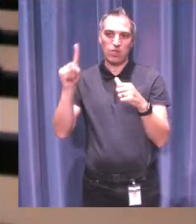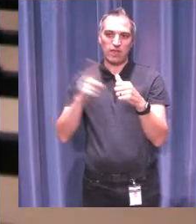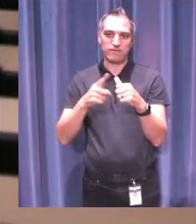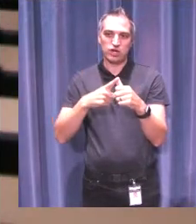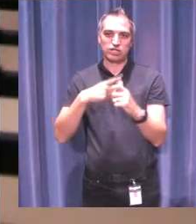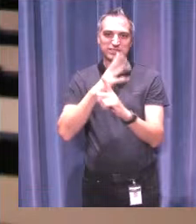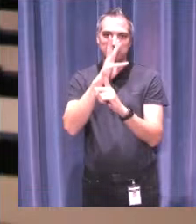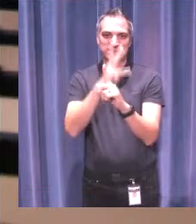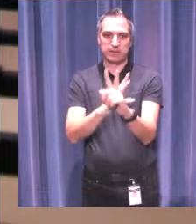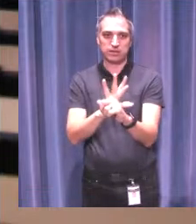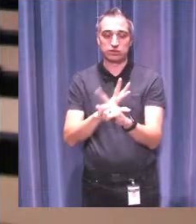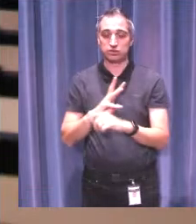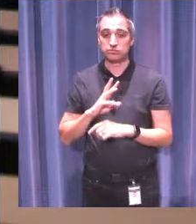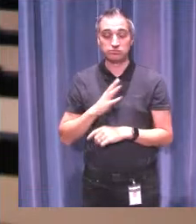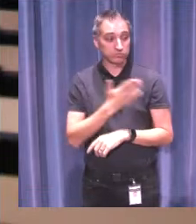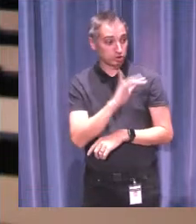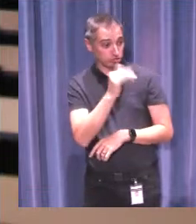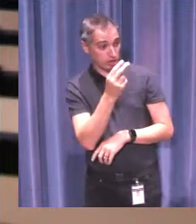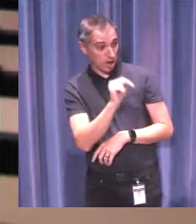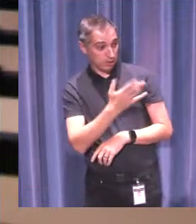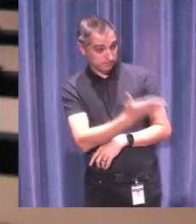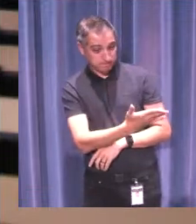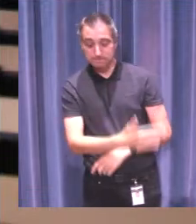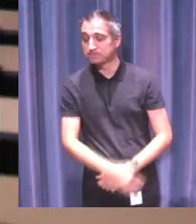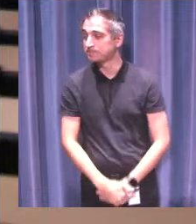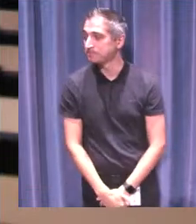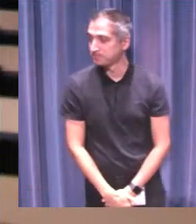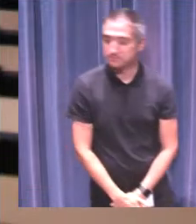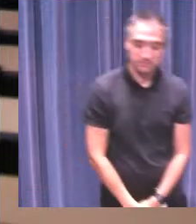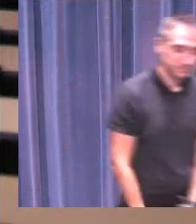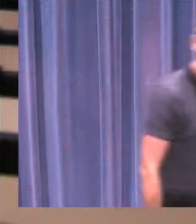John, would you like to start with that?